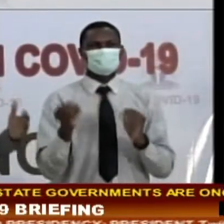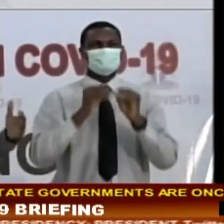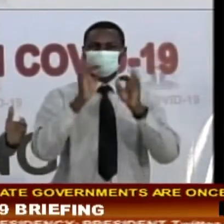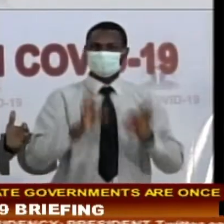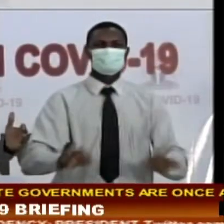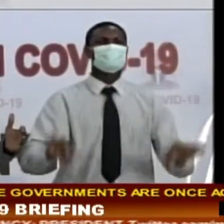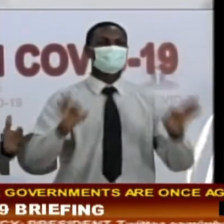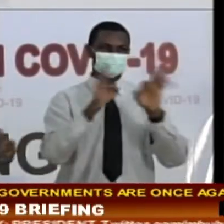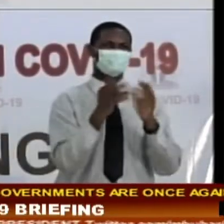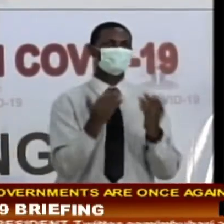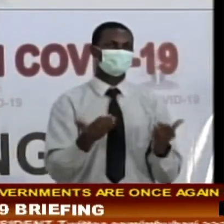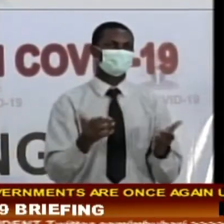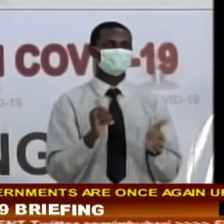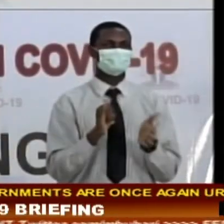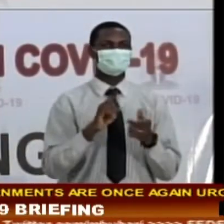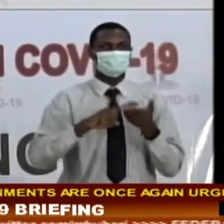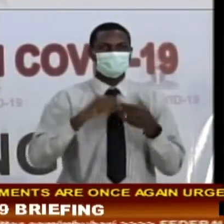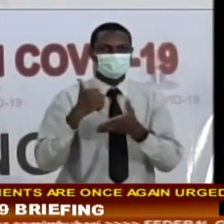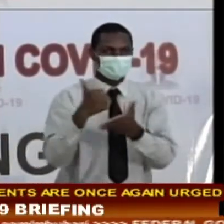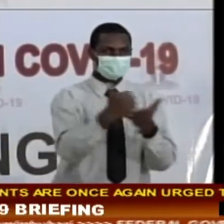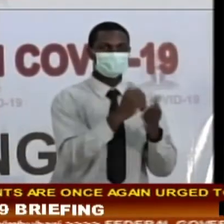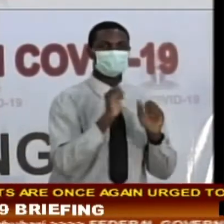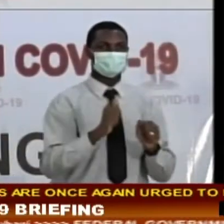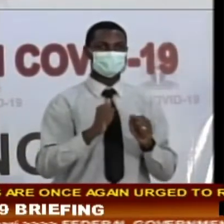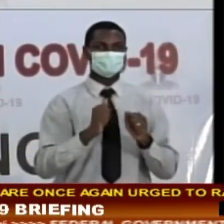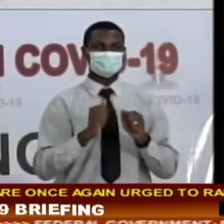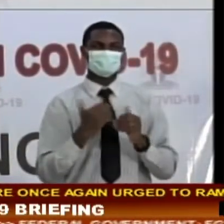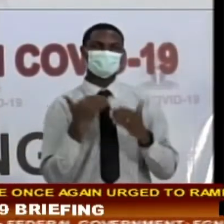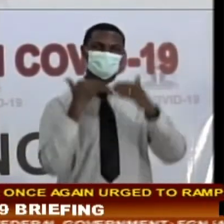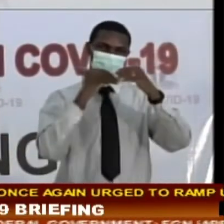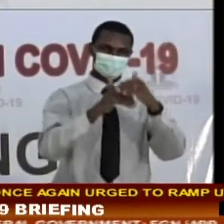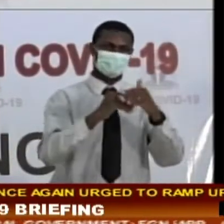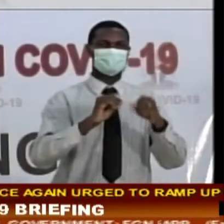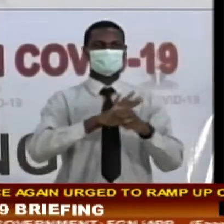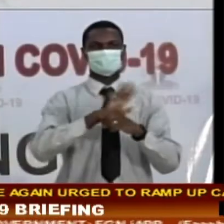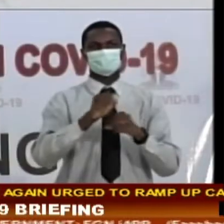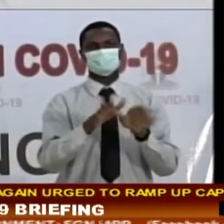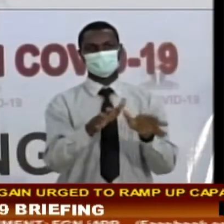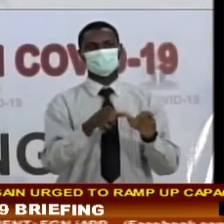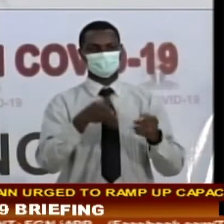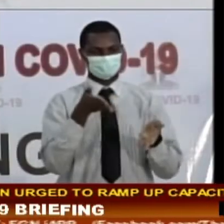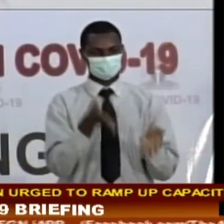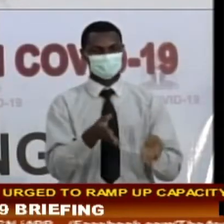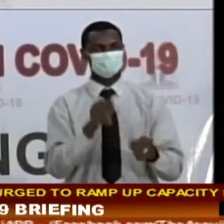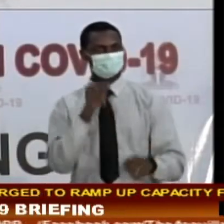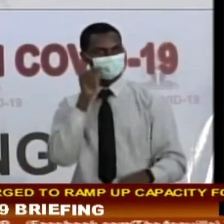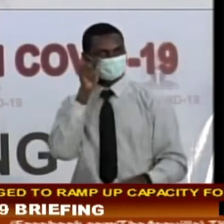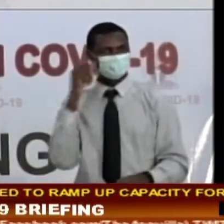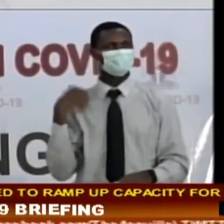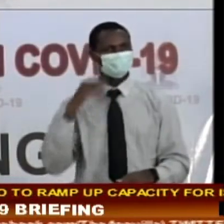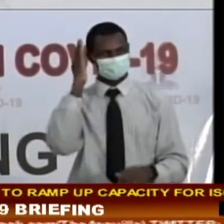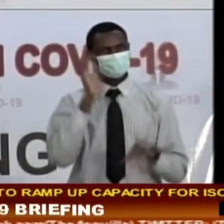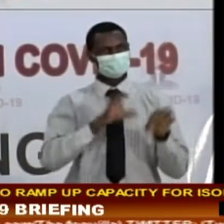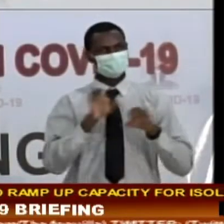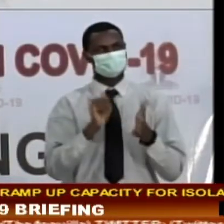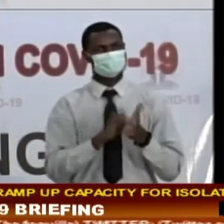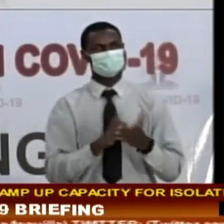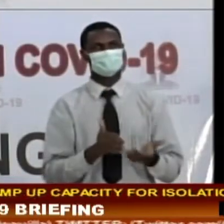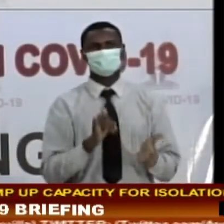contain the spread in our nation we will do that but that does not in